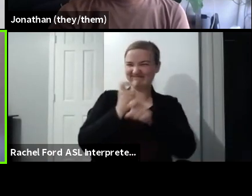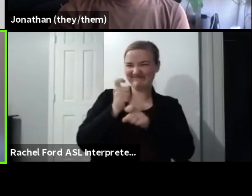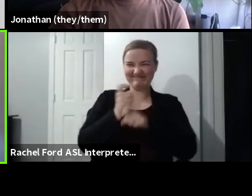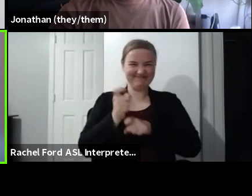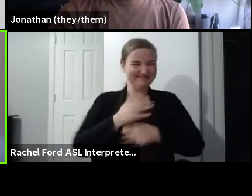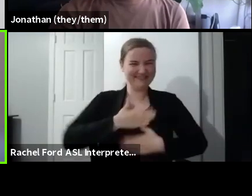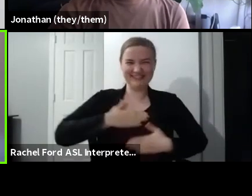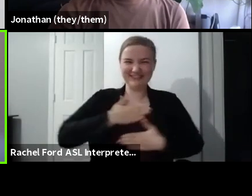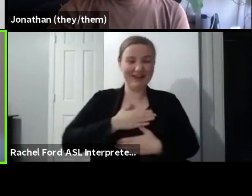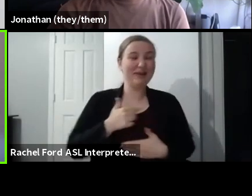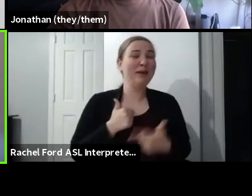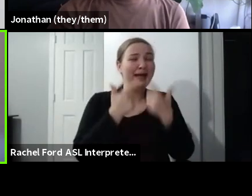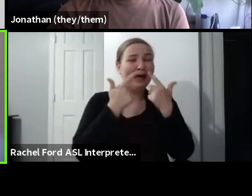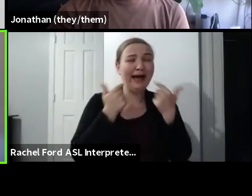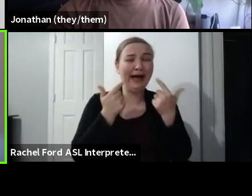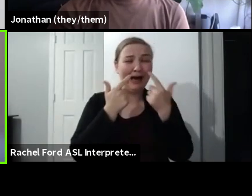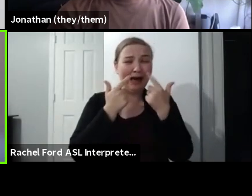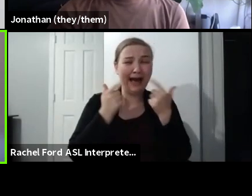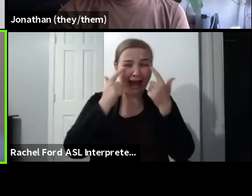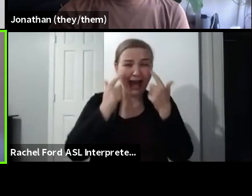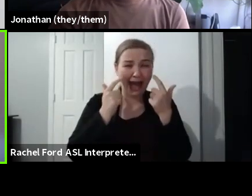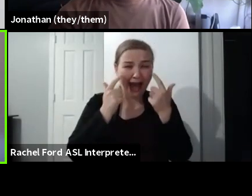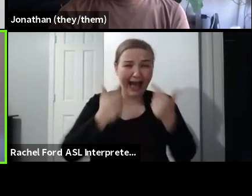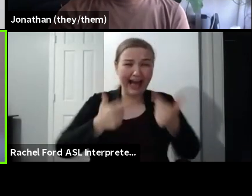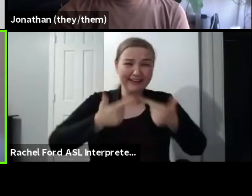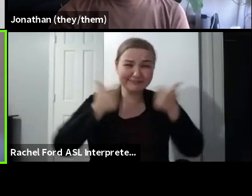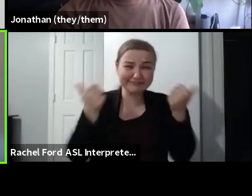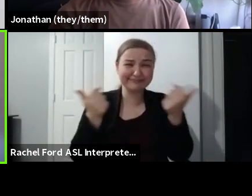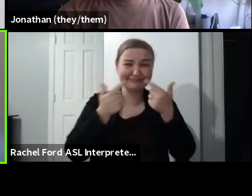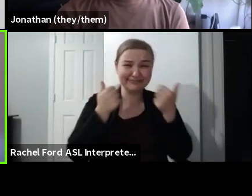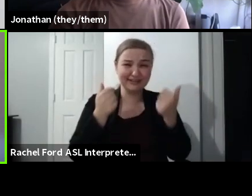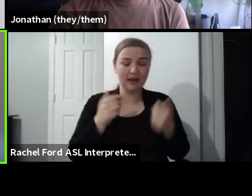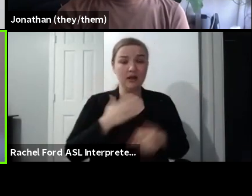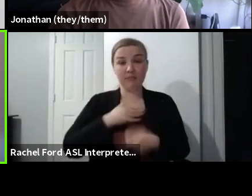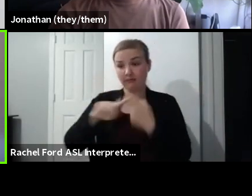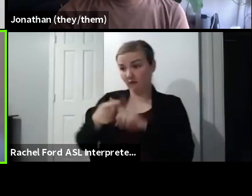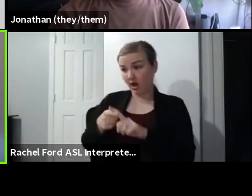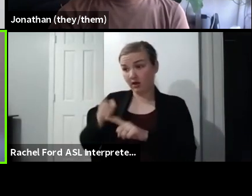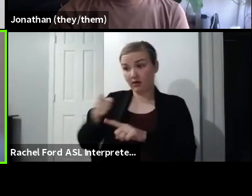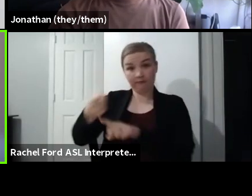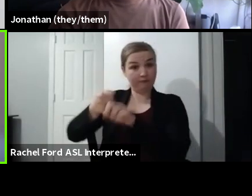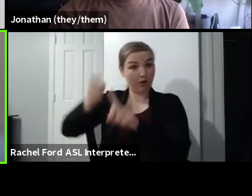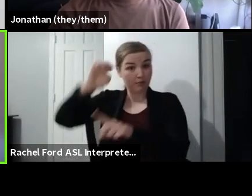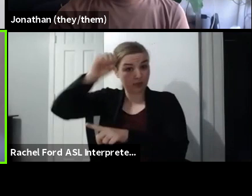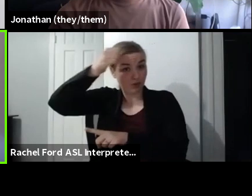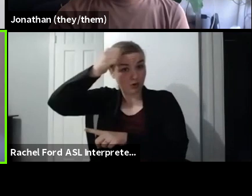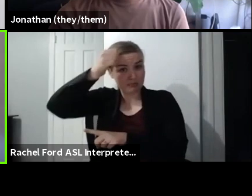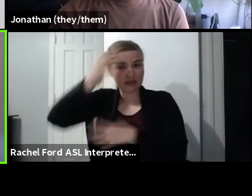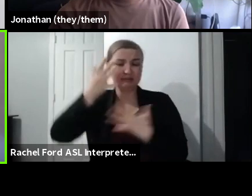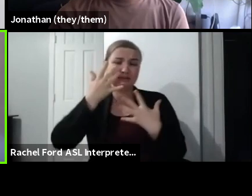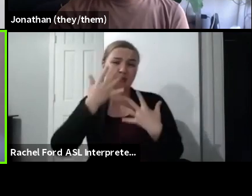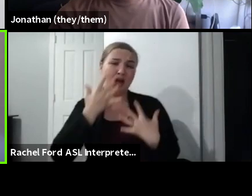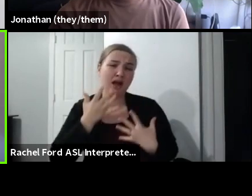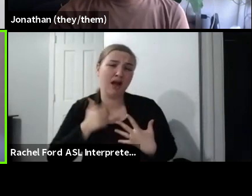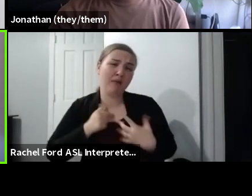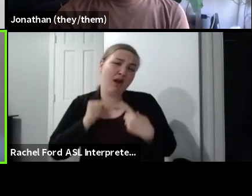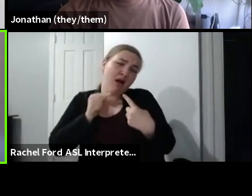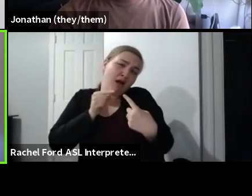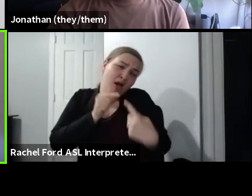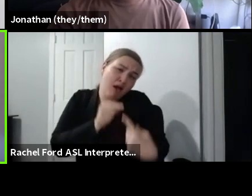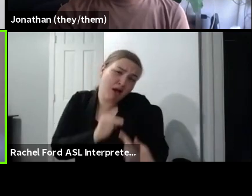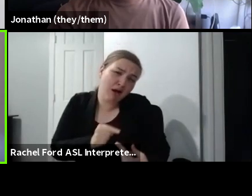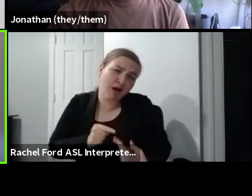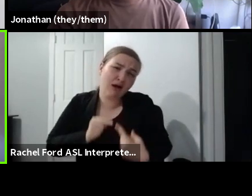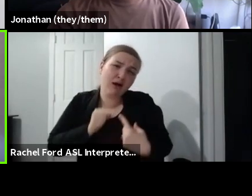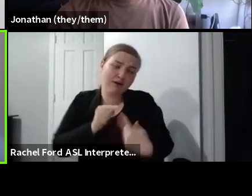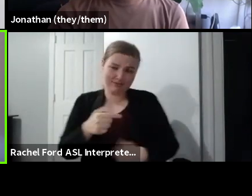I was laughing so much, and people, you know, I talked to my friends and they're sad, they're having a hard time. I was like, I am actually maybe laughing more than I